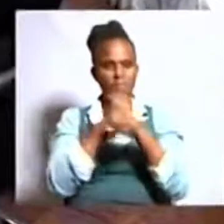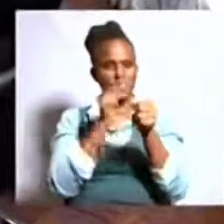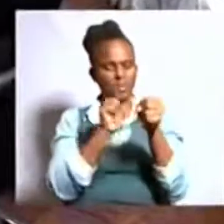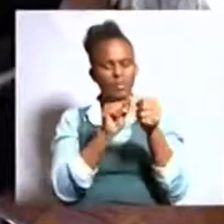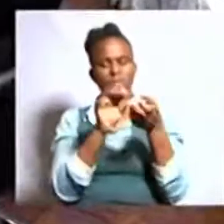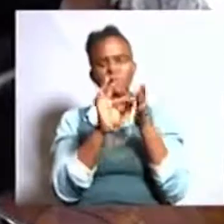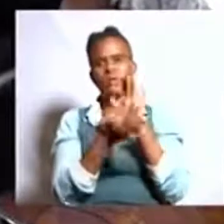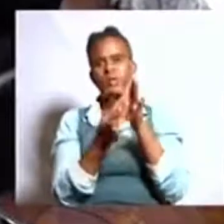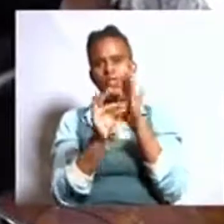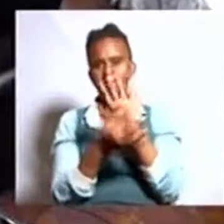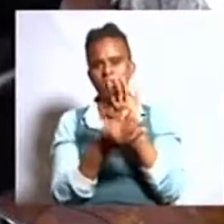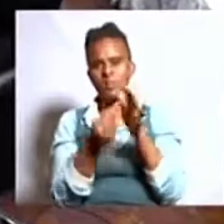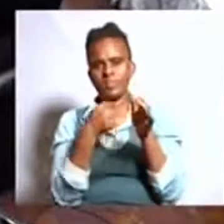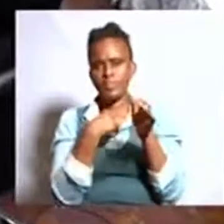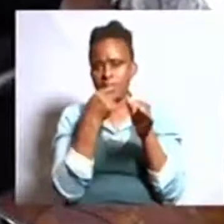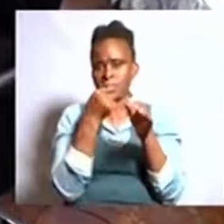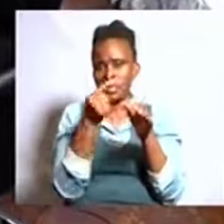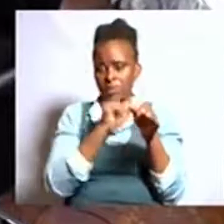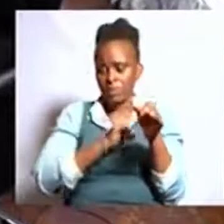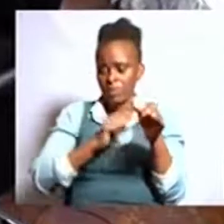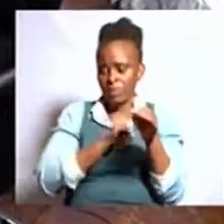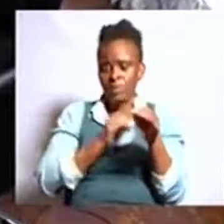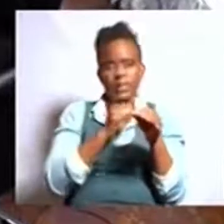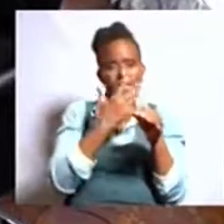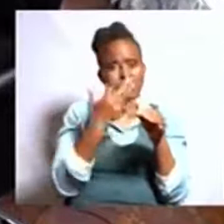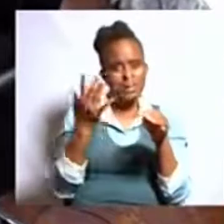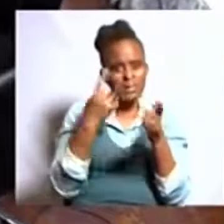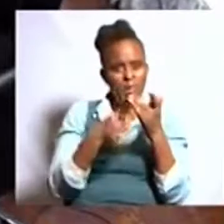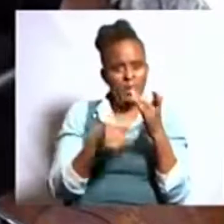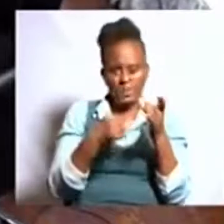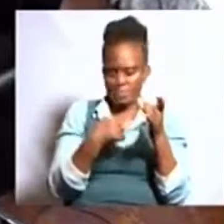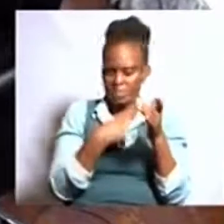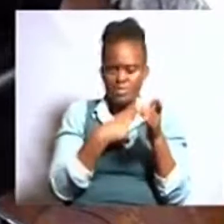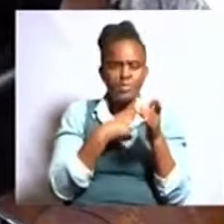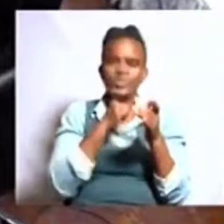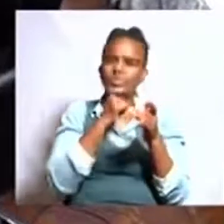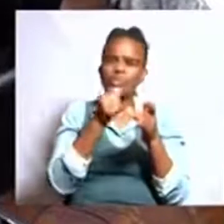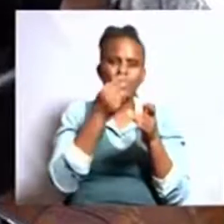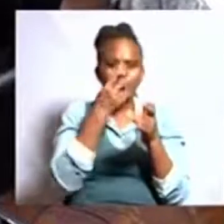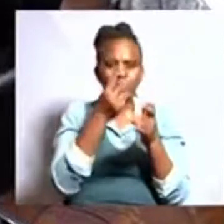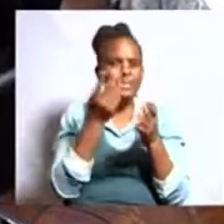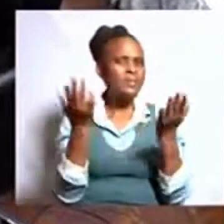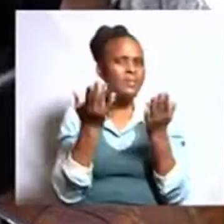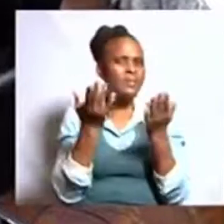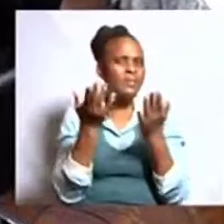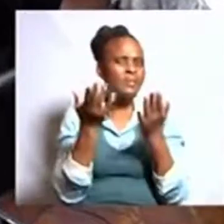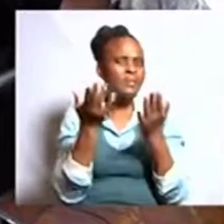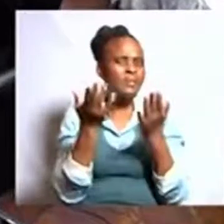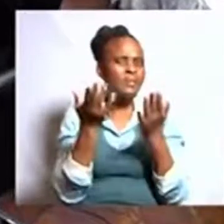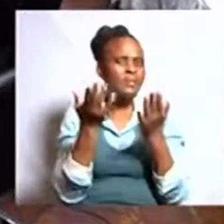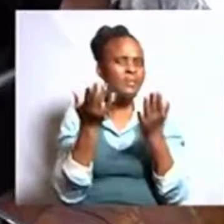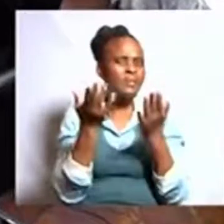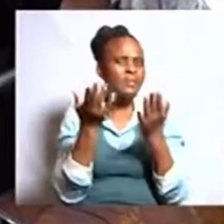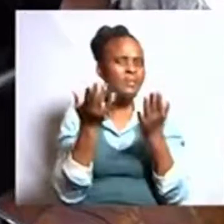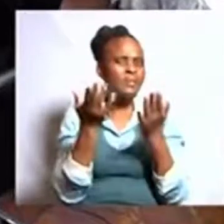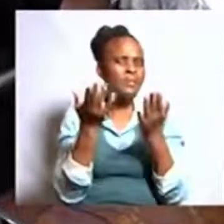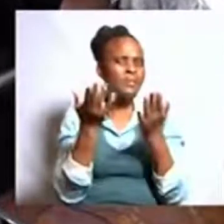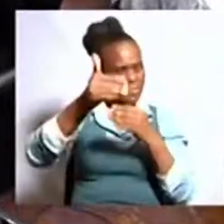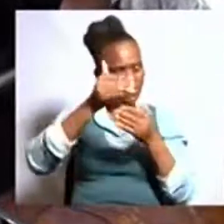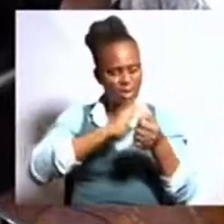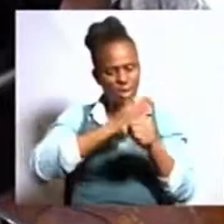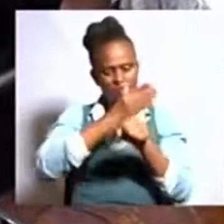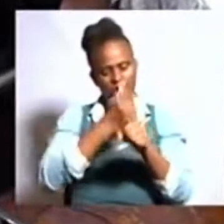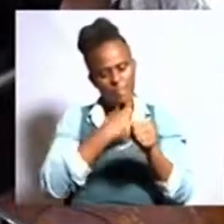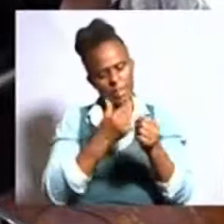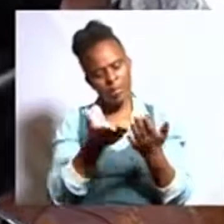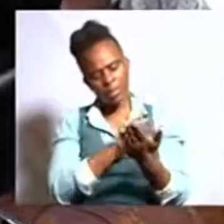file. The unfortunate thing is that not even me noticed it earlier on, but later on, when I went through the file,